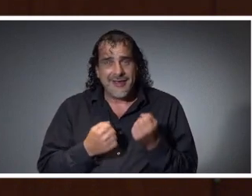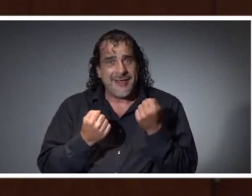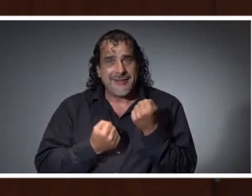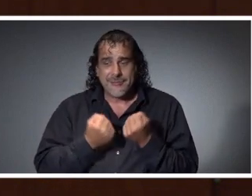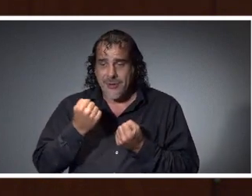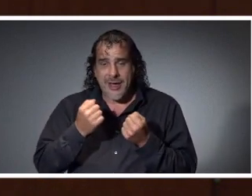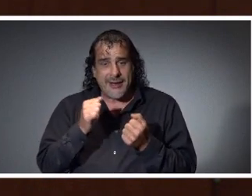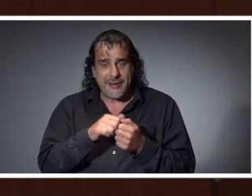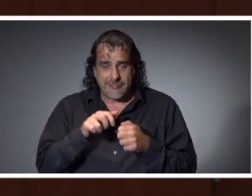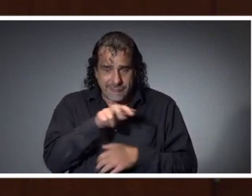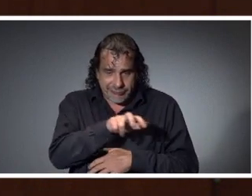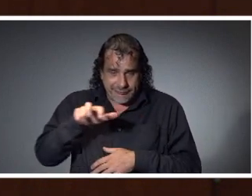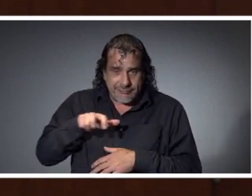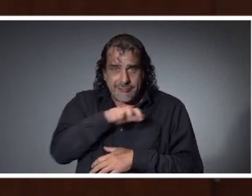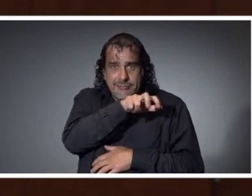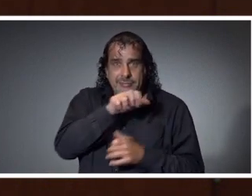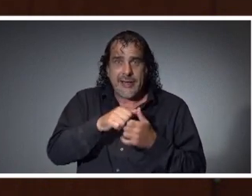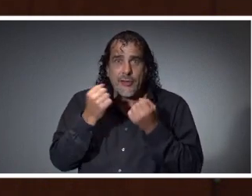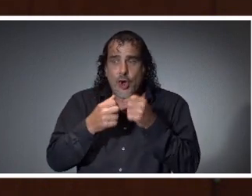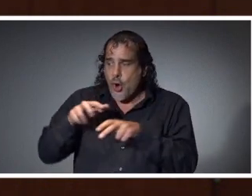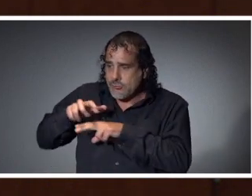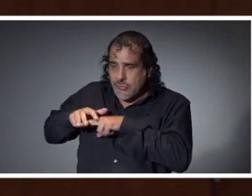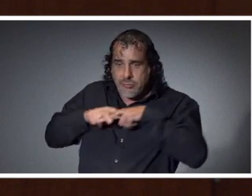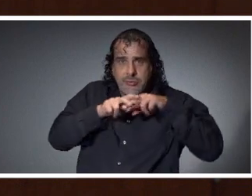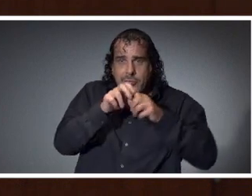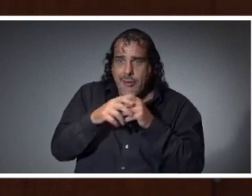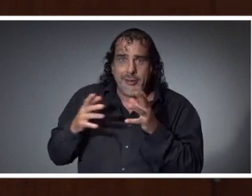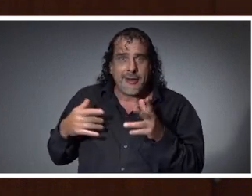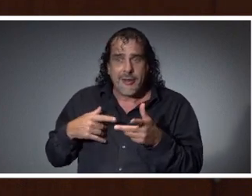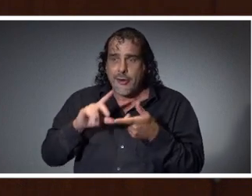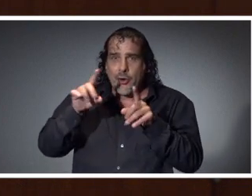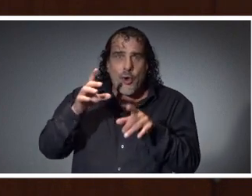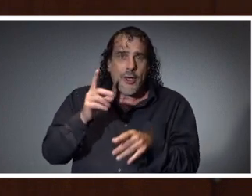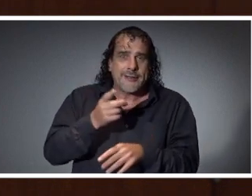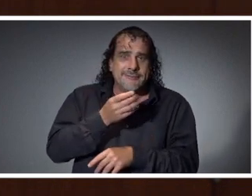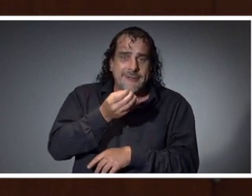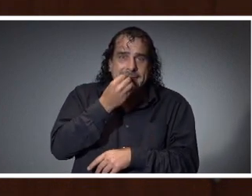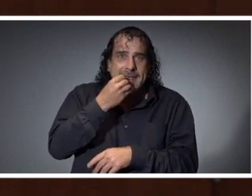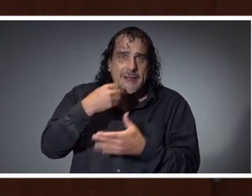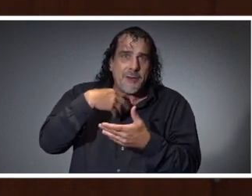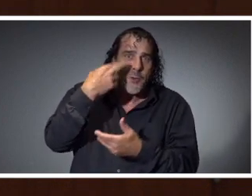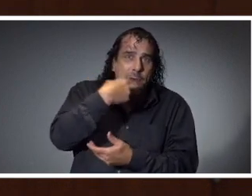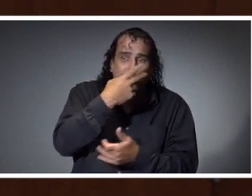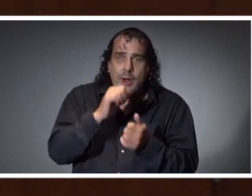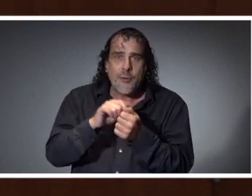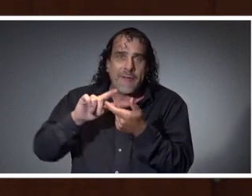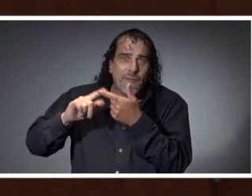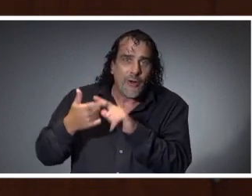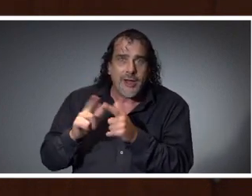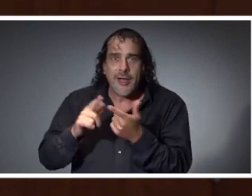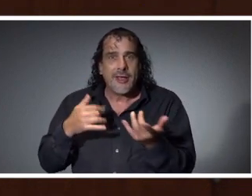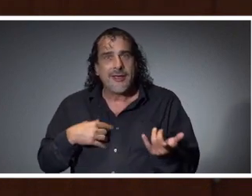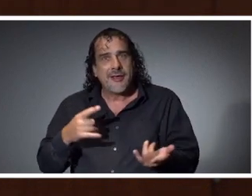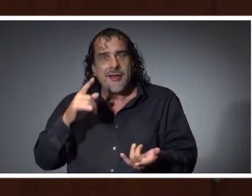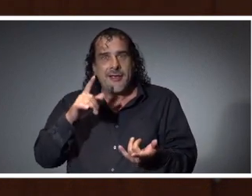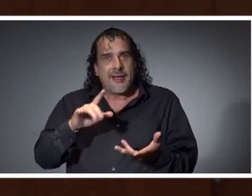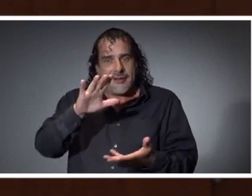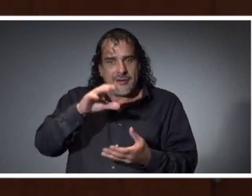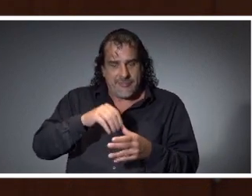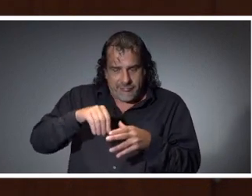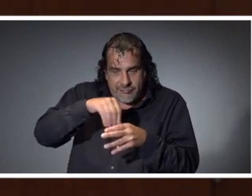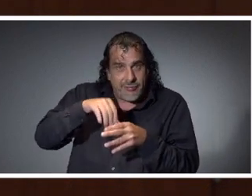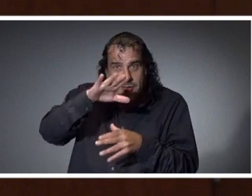friends. It's going to dinner with friends. It sounds like it's very innocuous, but if it's outside of your nuclear